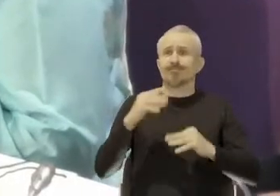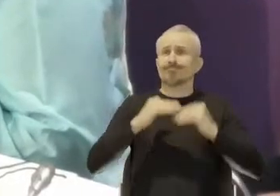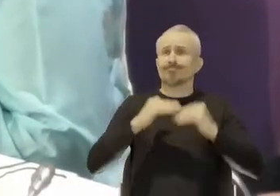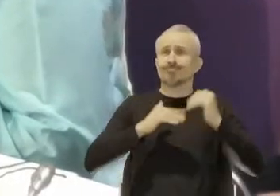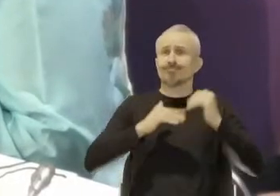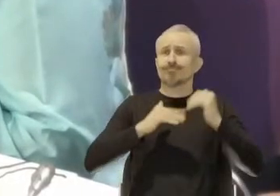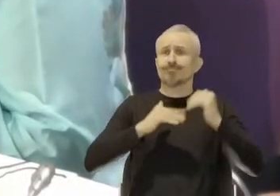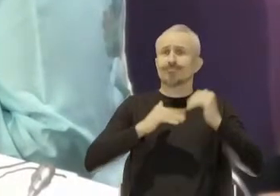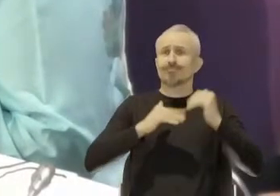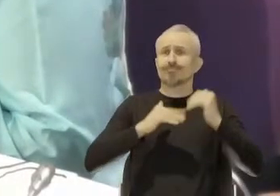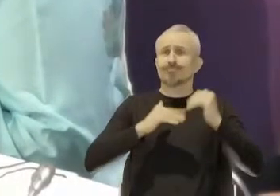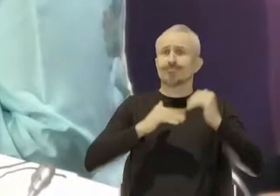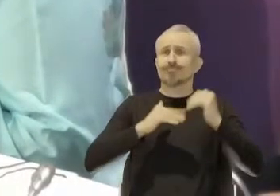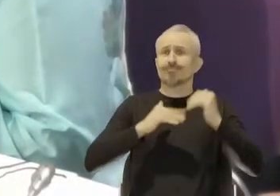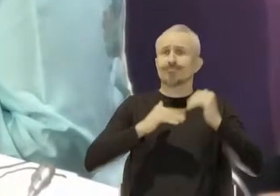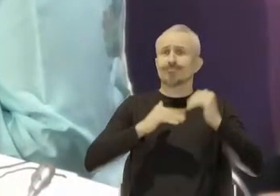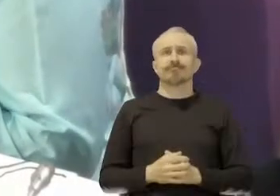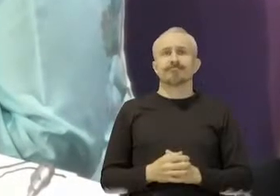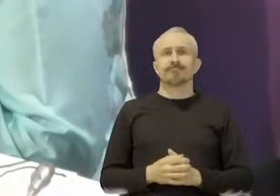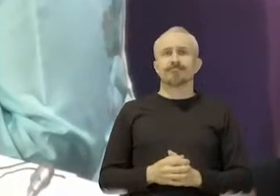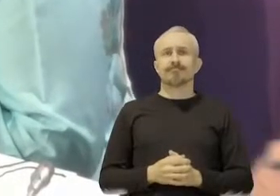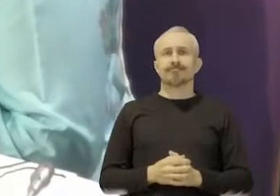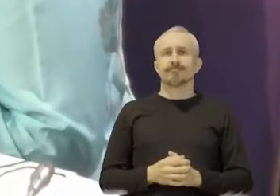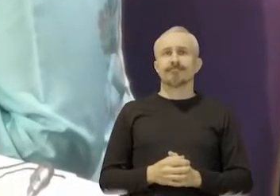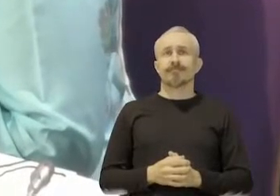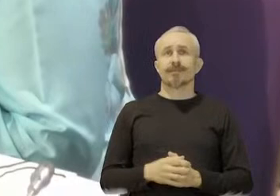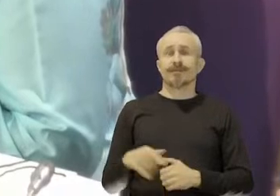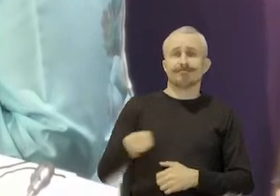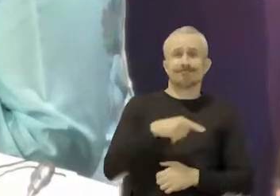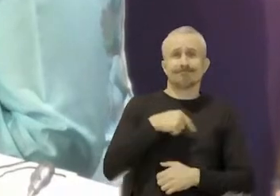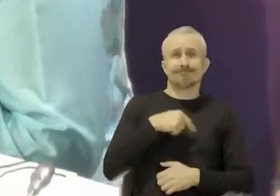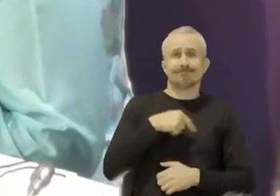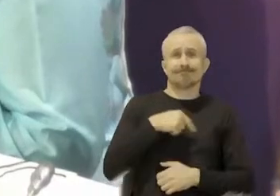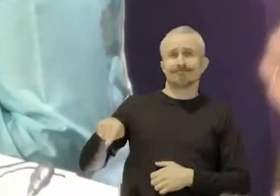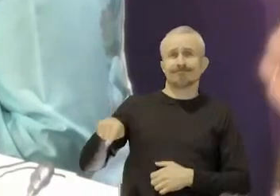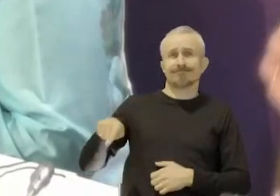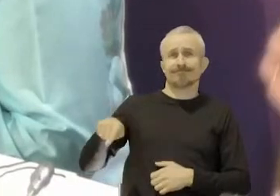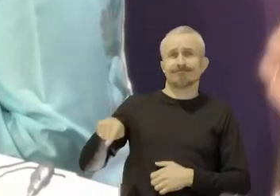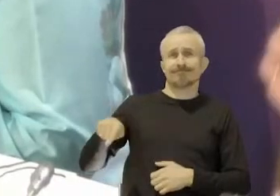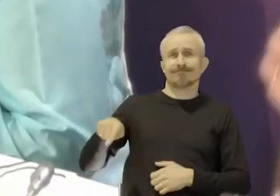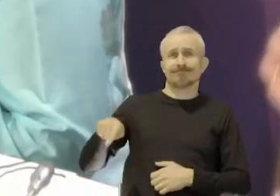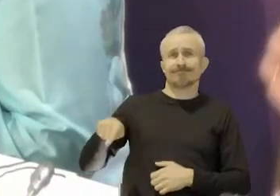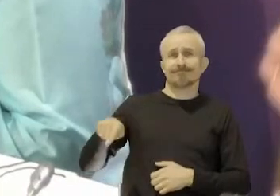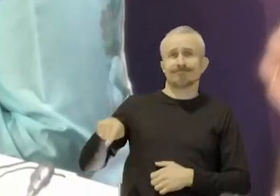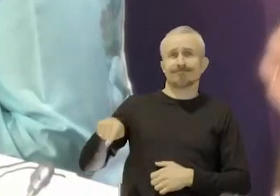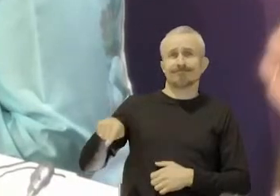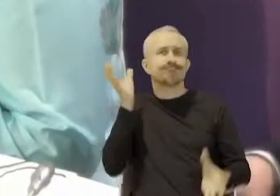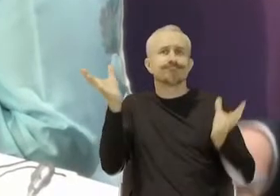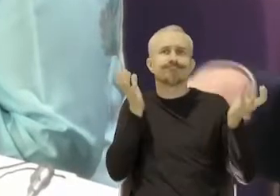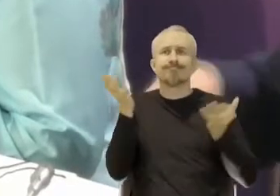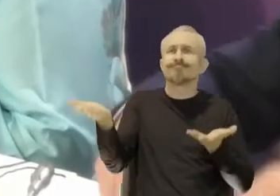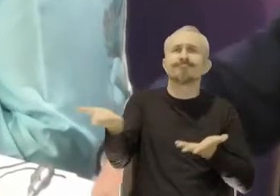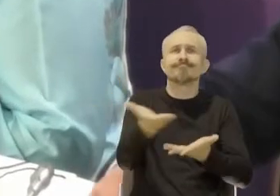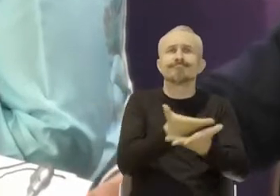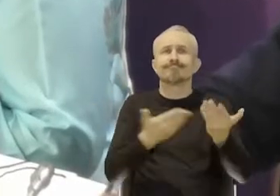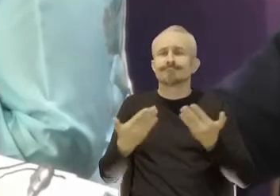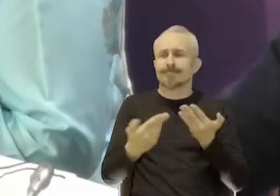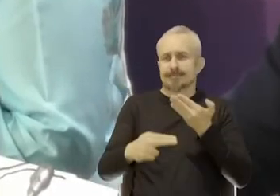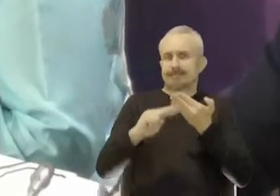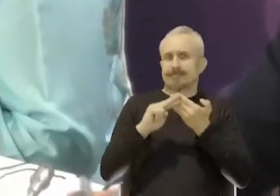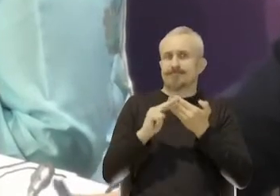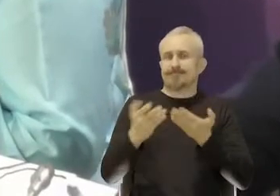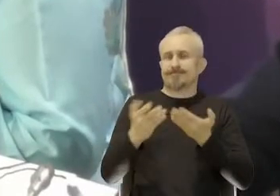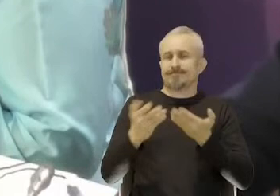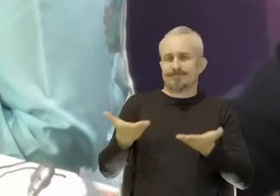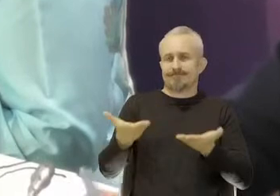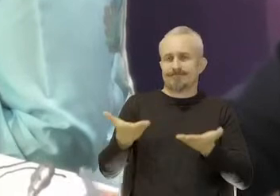question, to listen to you. Indeed, the main ambition of the World Urban Forum is to provide a space for exchange of experience